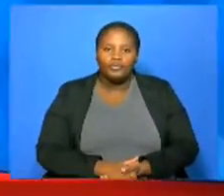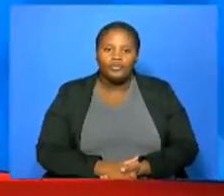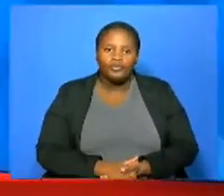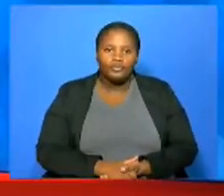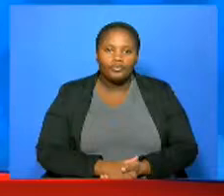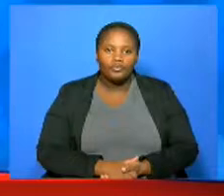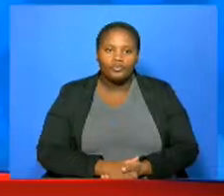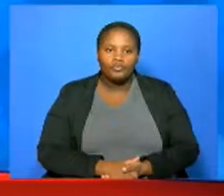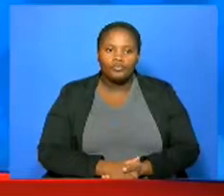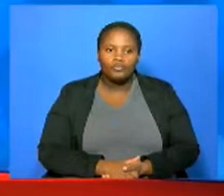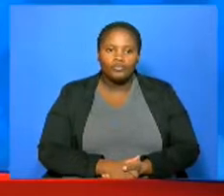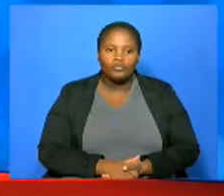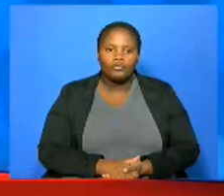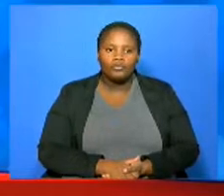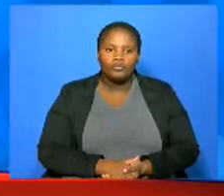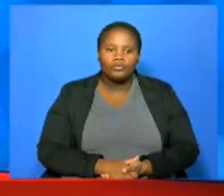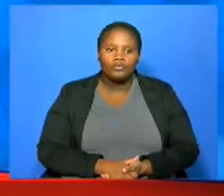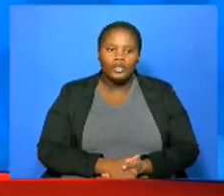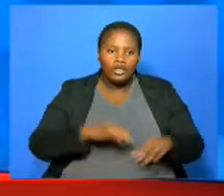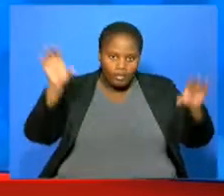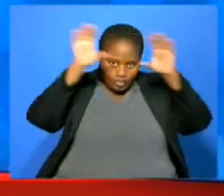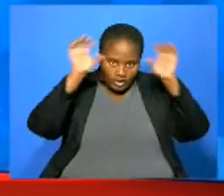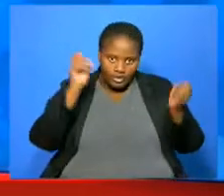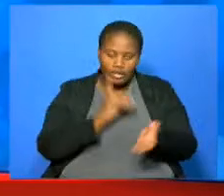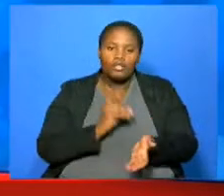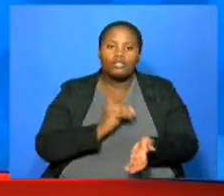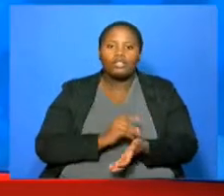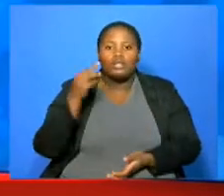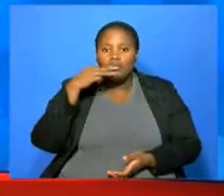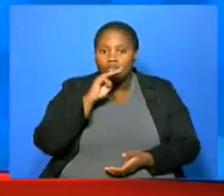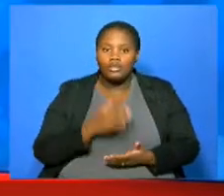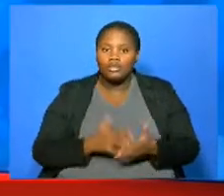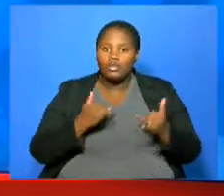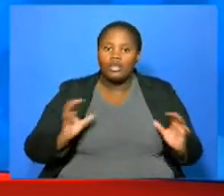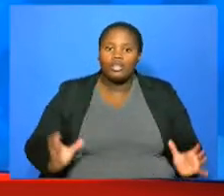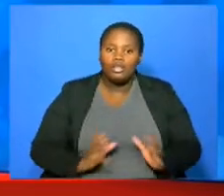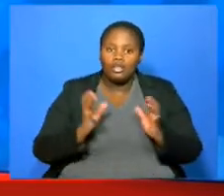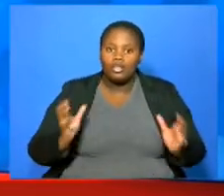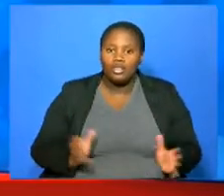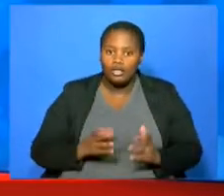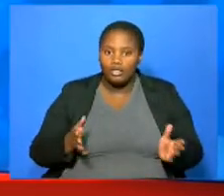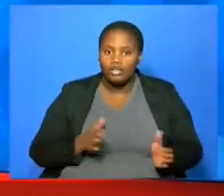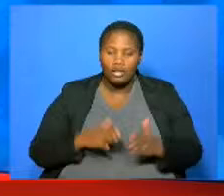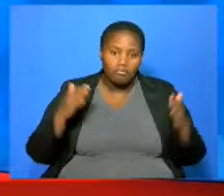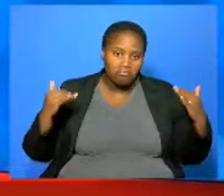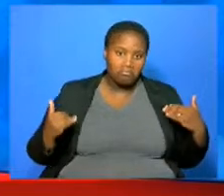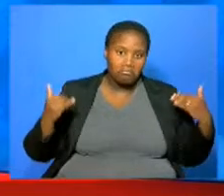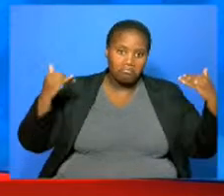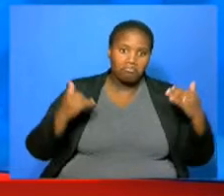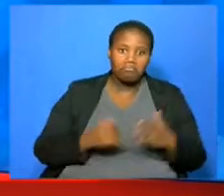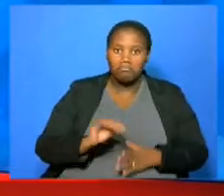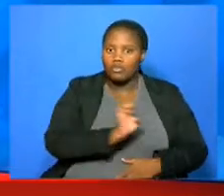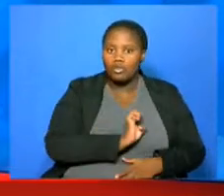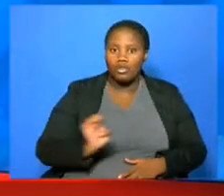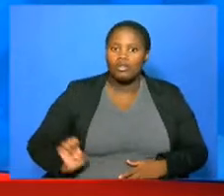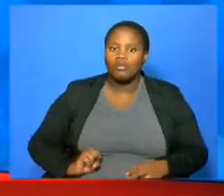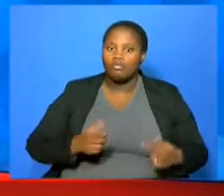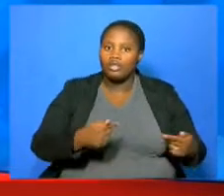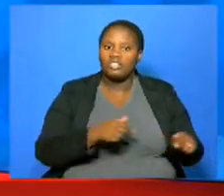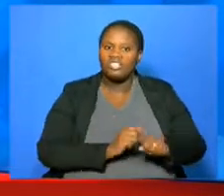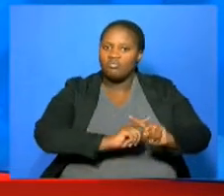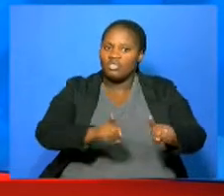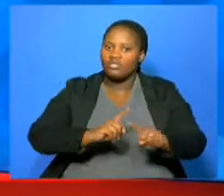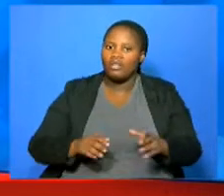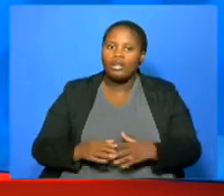Gaborone. The president, Dr. Mokgweetsi Masisi, has urged heads of diplomatic missions to partner